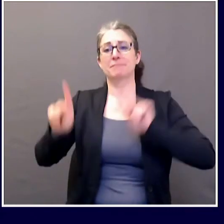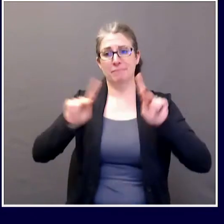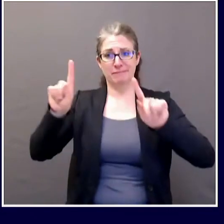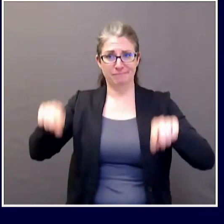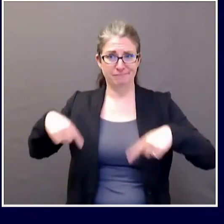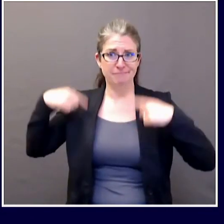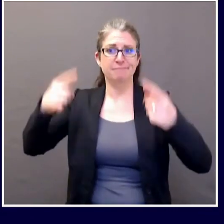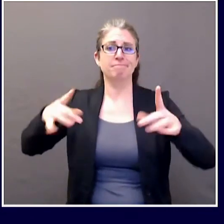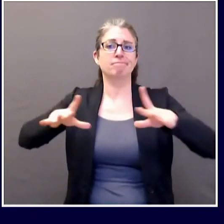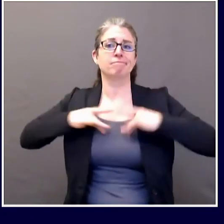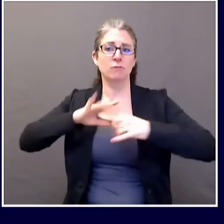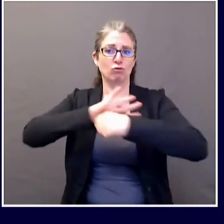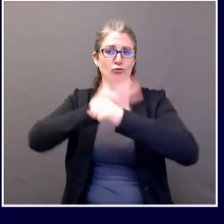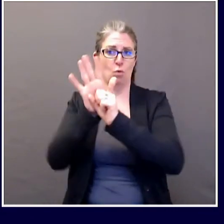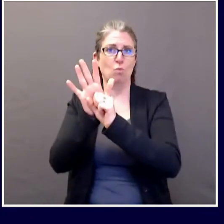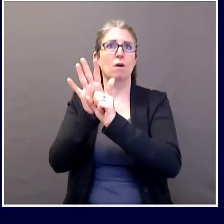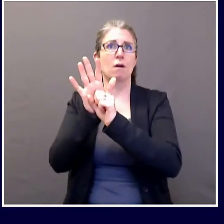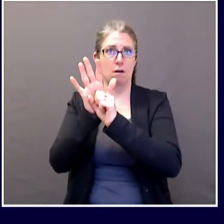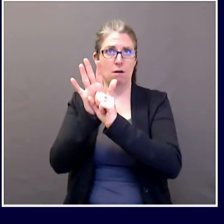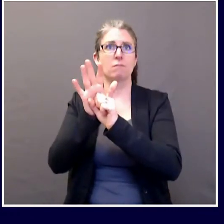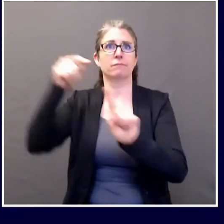those,